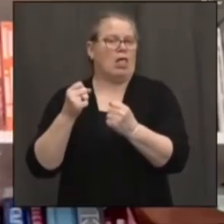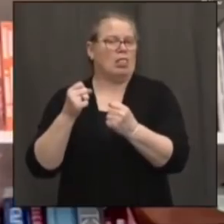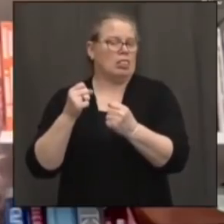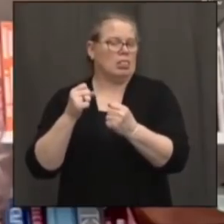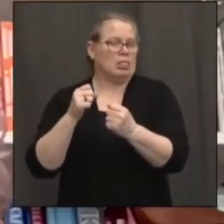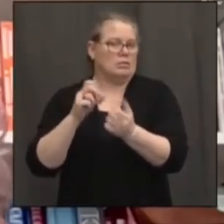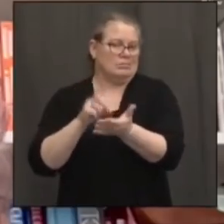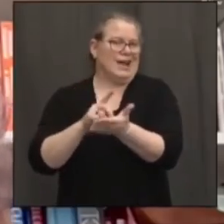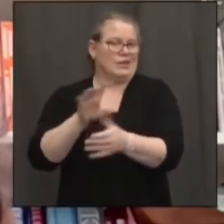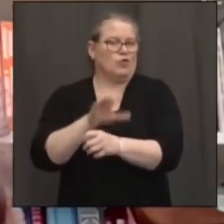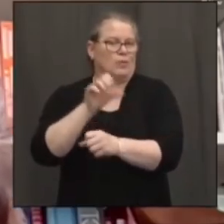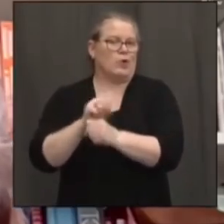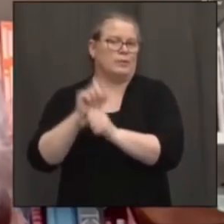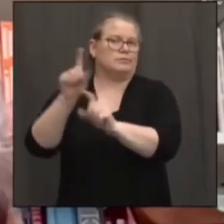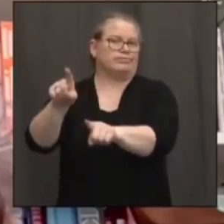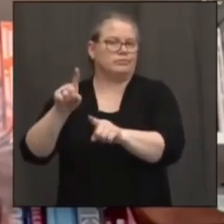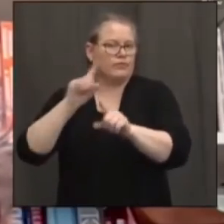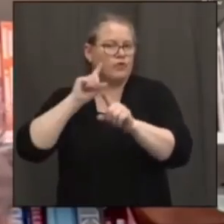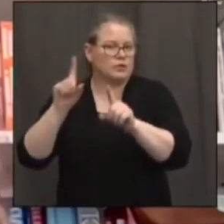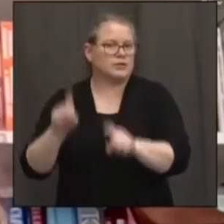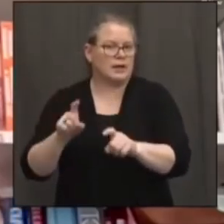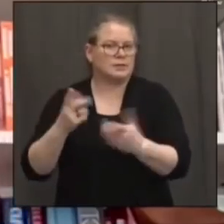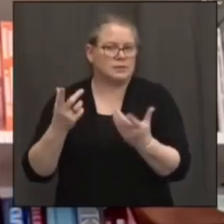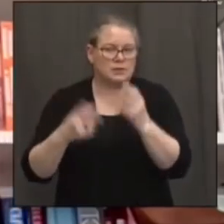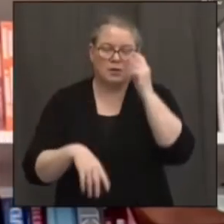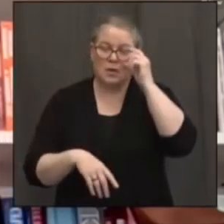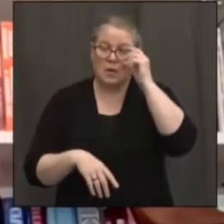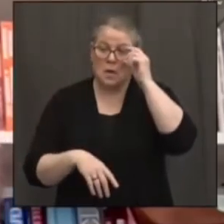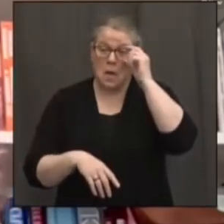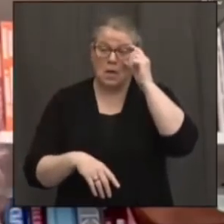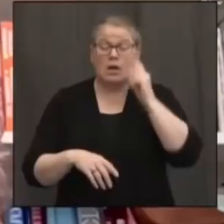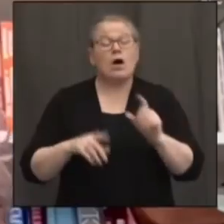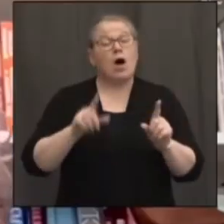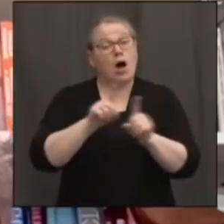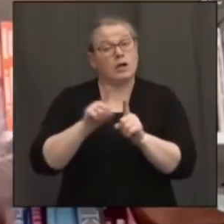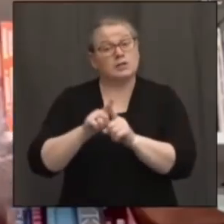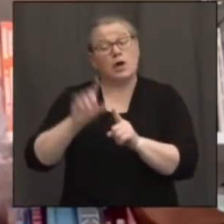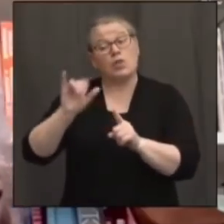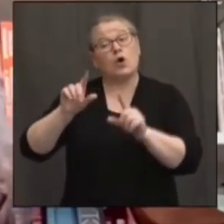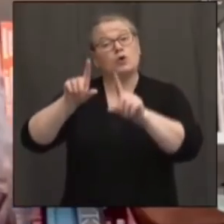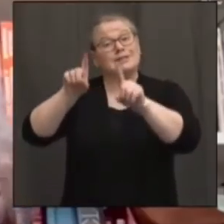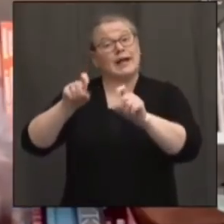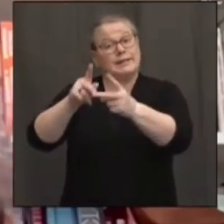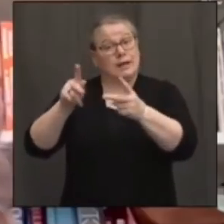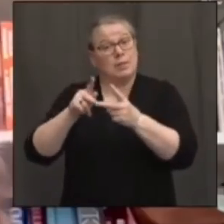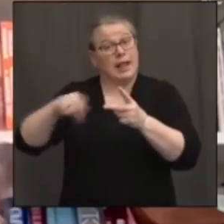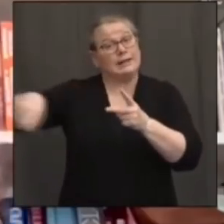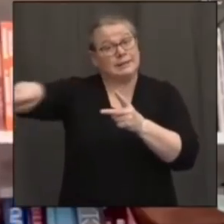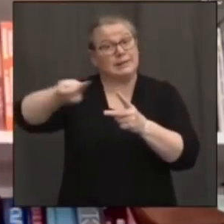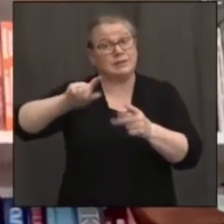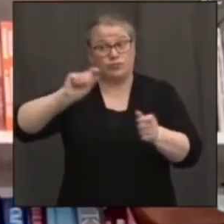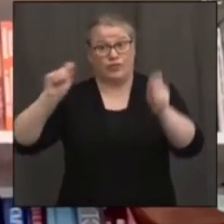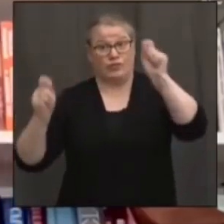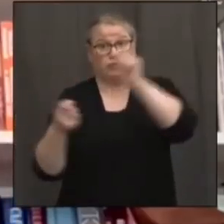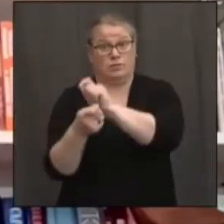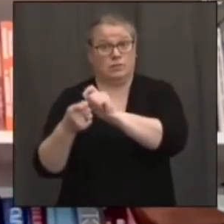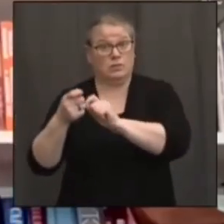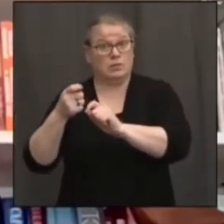your point about transitioning, testing resources to vaccine, our providers have already been doing that. They've